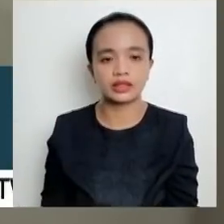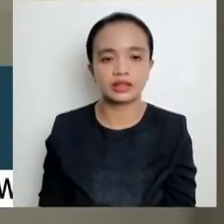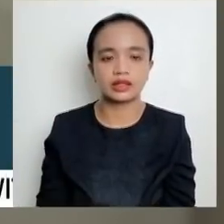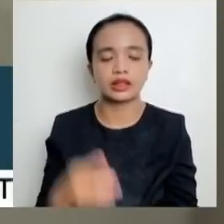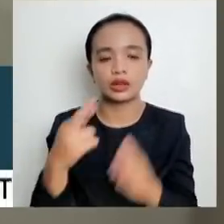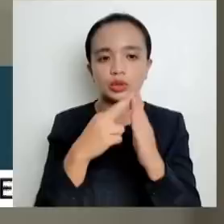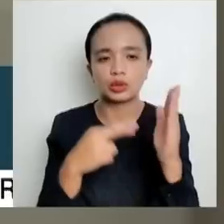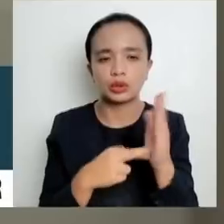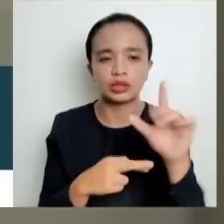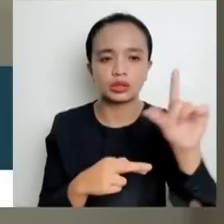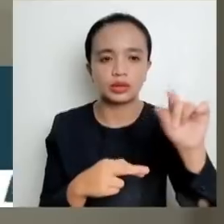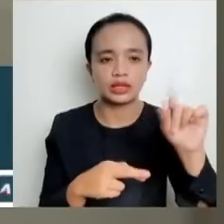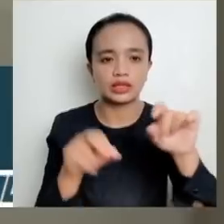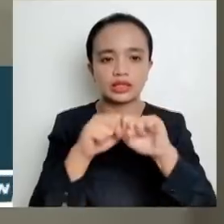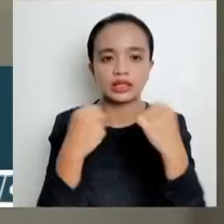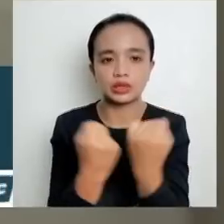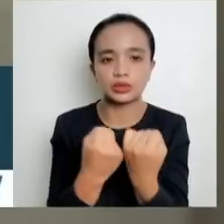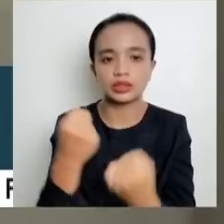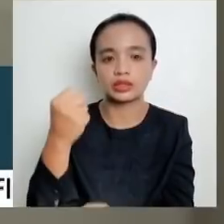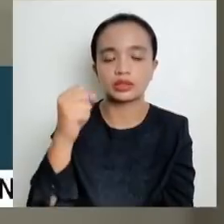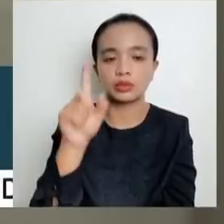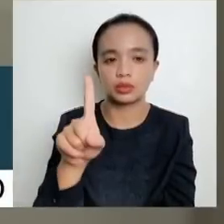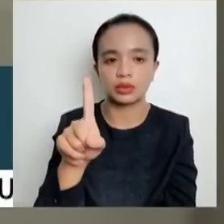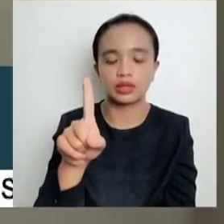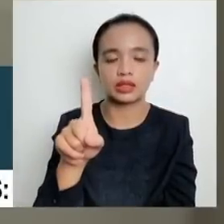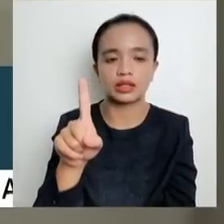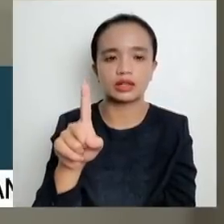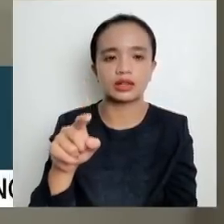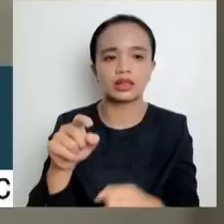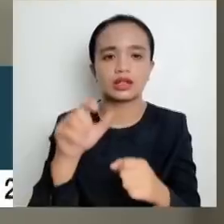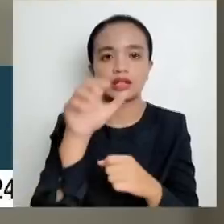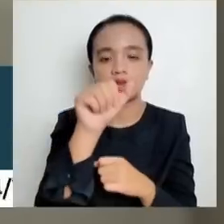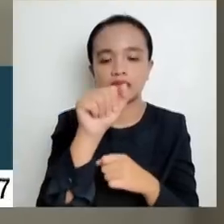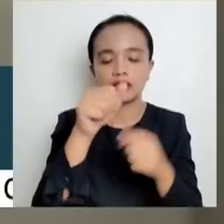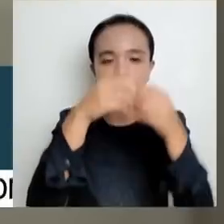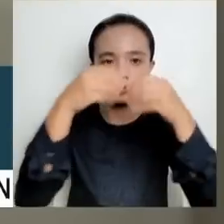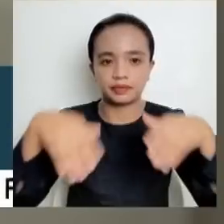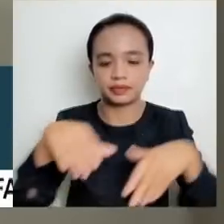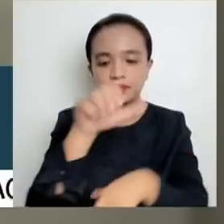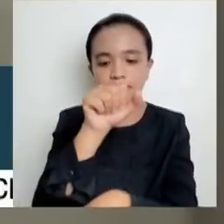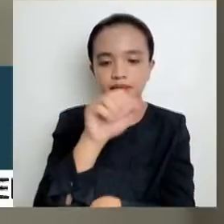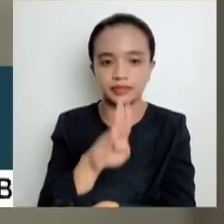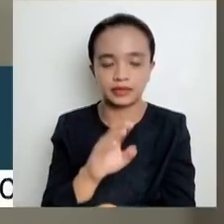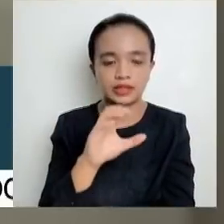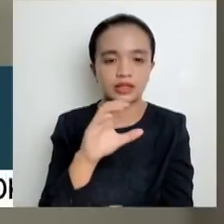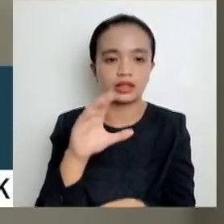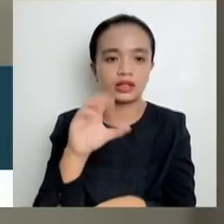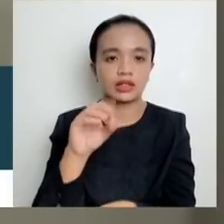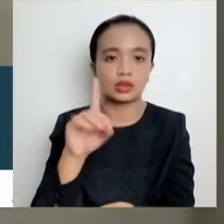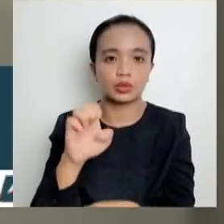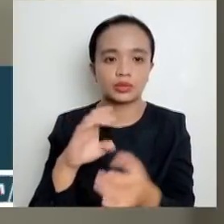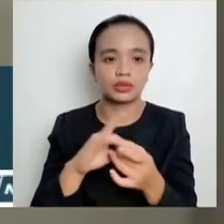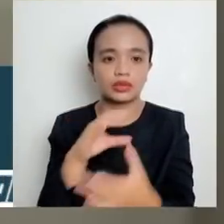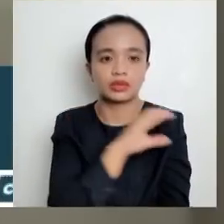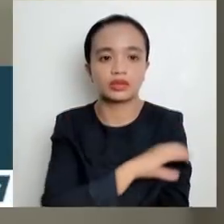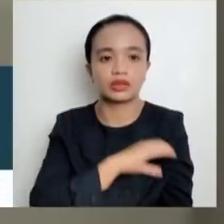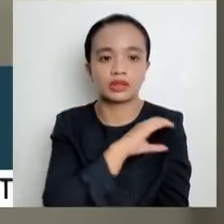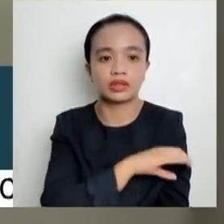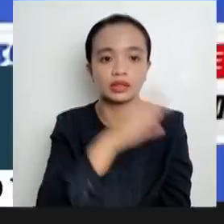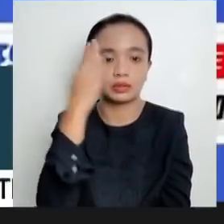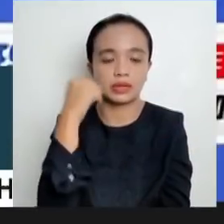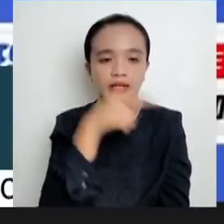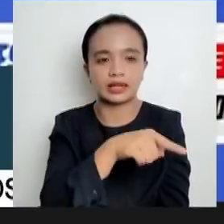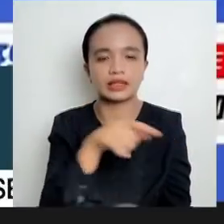Section 142, Subsection A and B of the Code of Conduct, and for disorderly